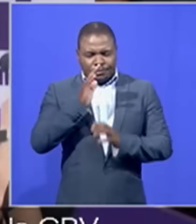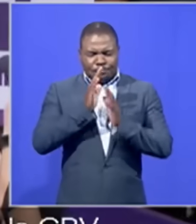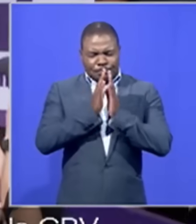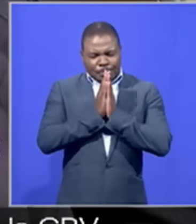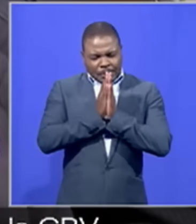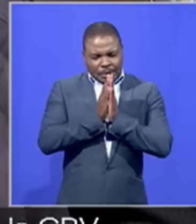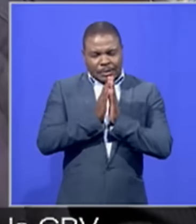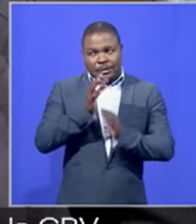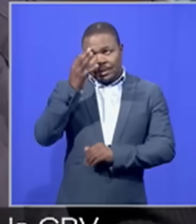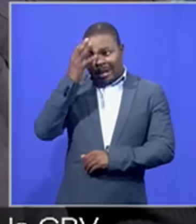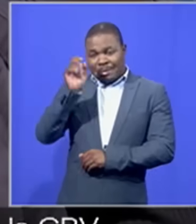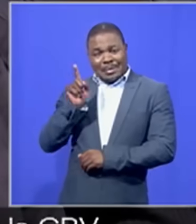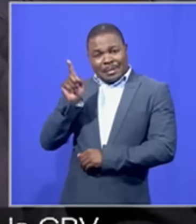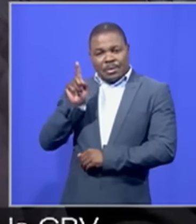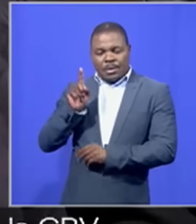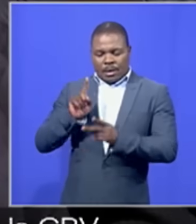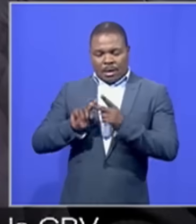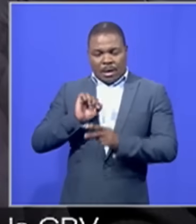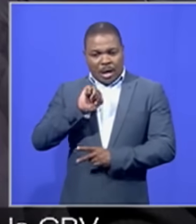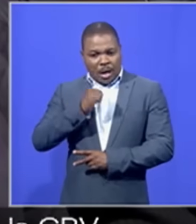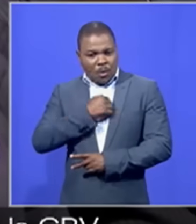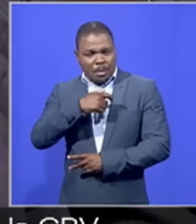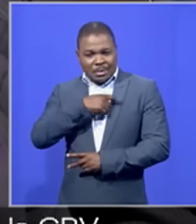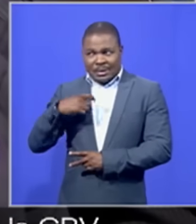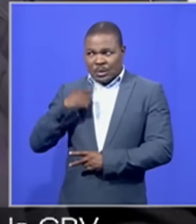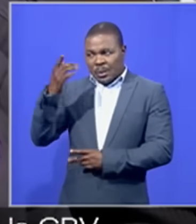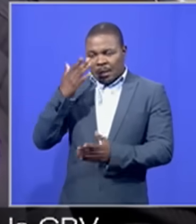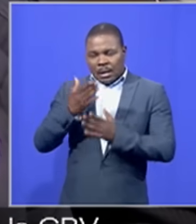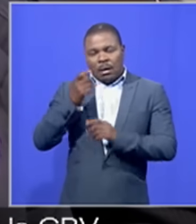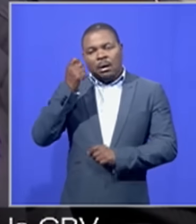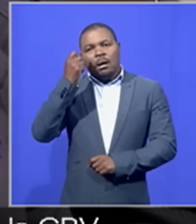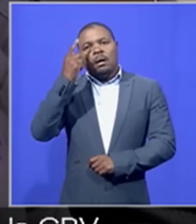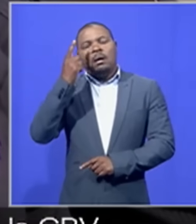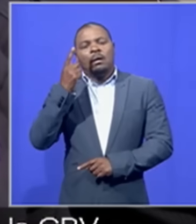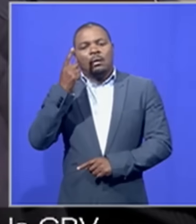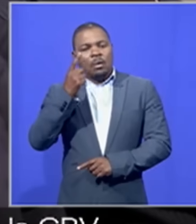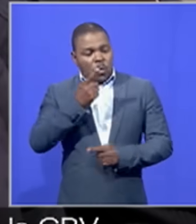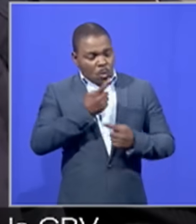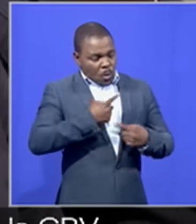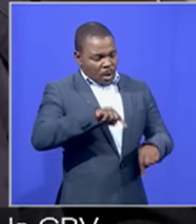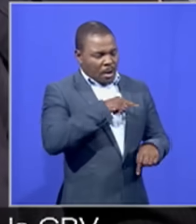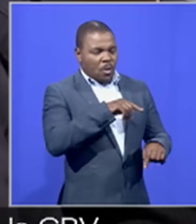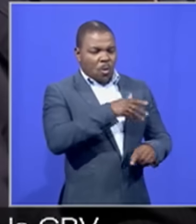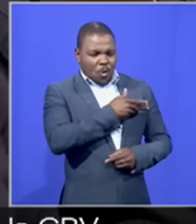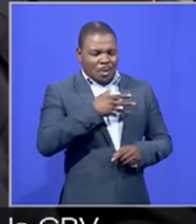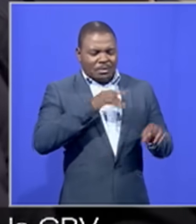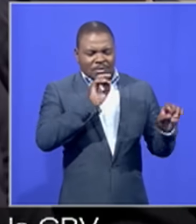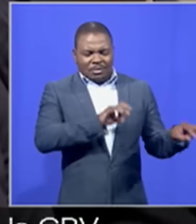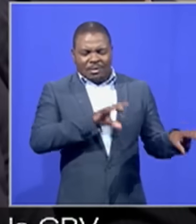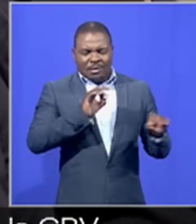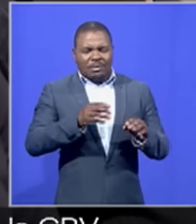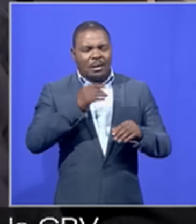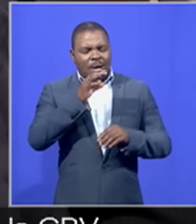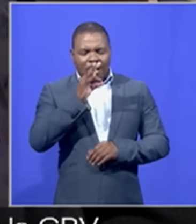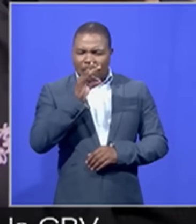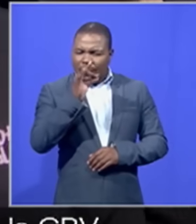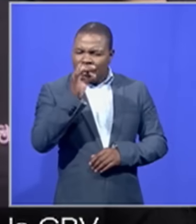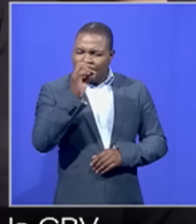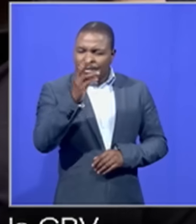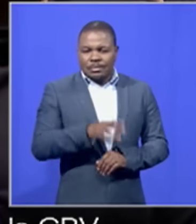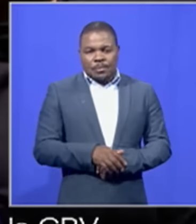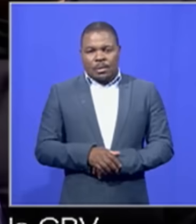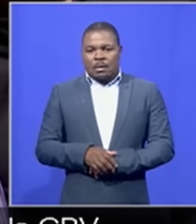that our government, our president will realize what we women are going through on a daily basis. So I'm